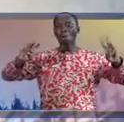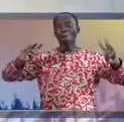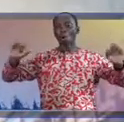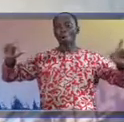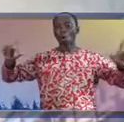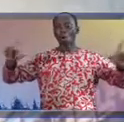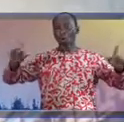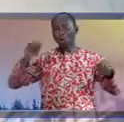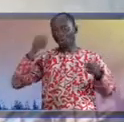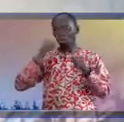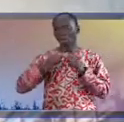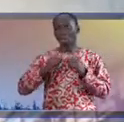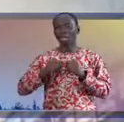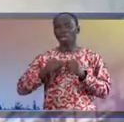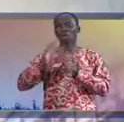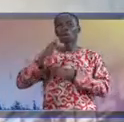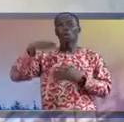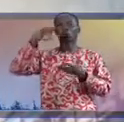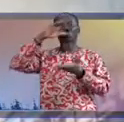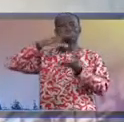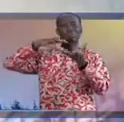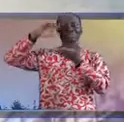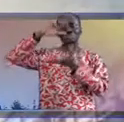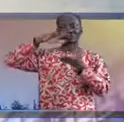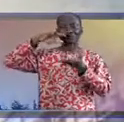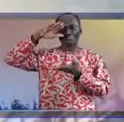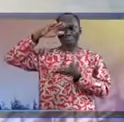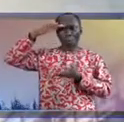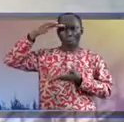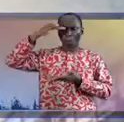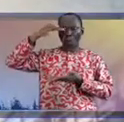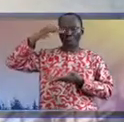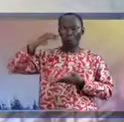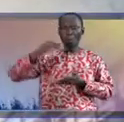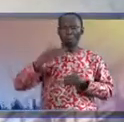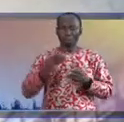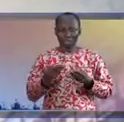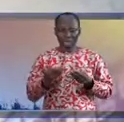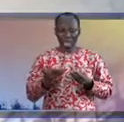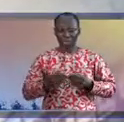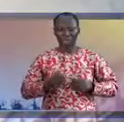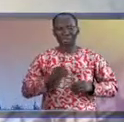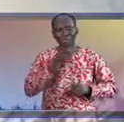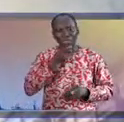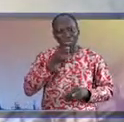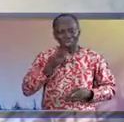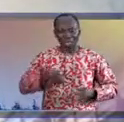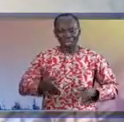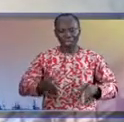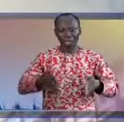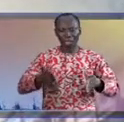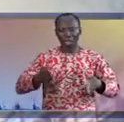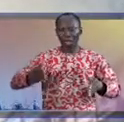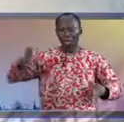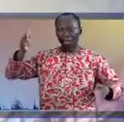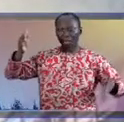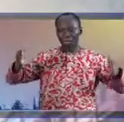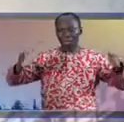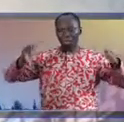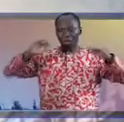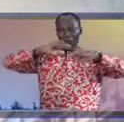paye na epono adane ofesio won nifa won benkum na mununkum won atifi na asase won